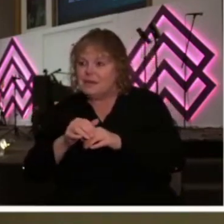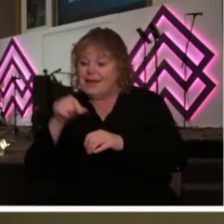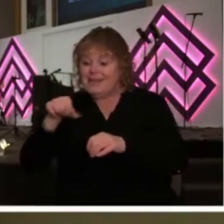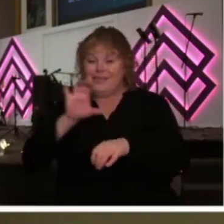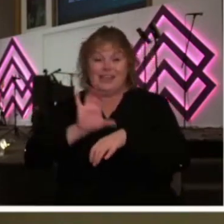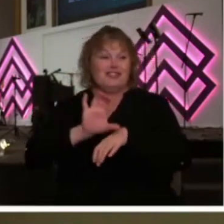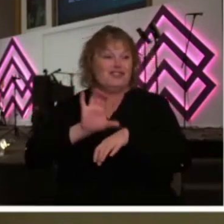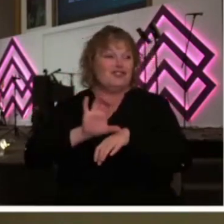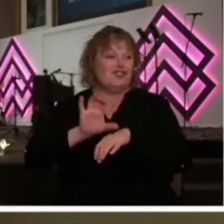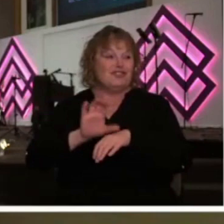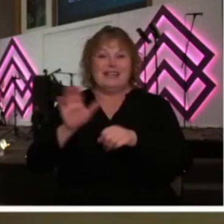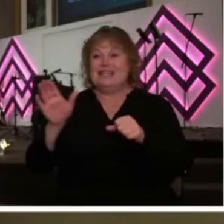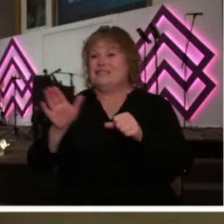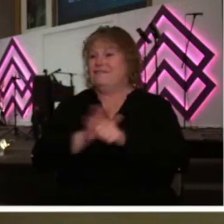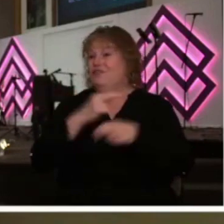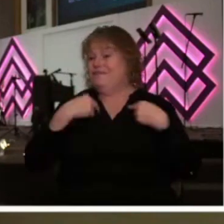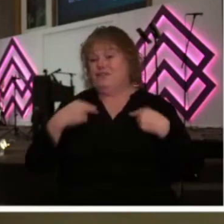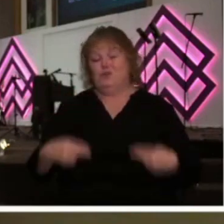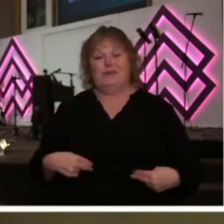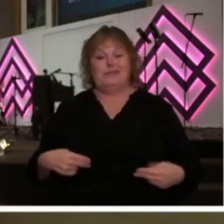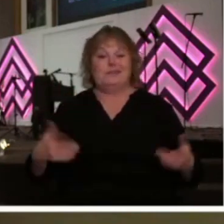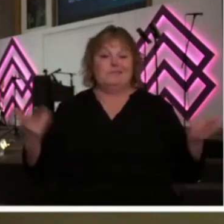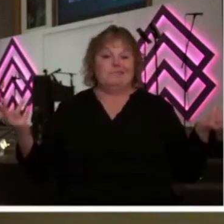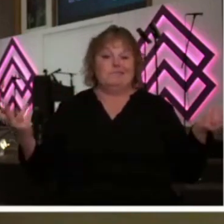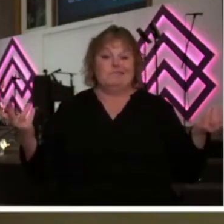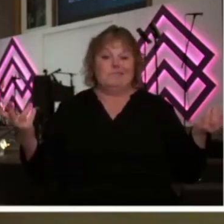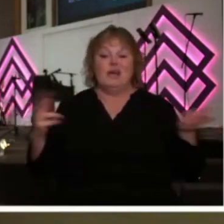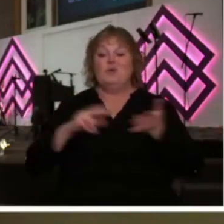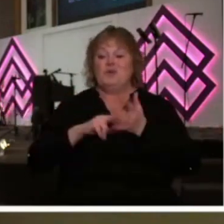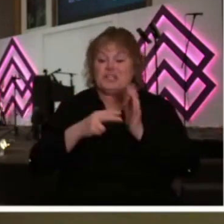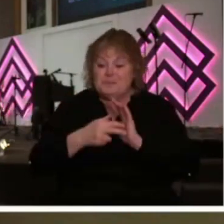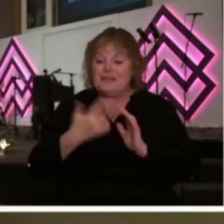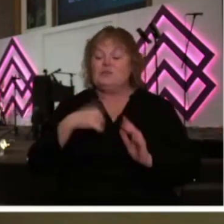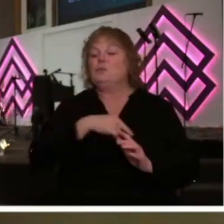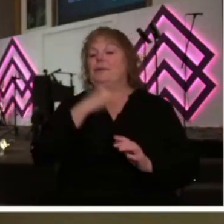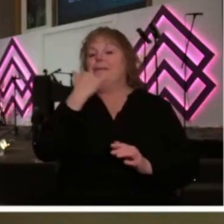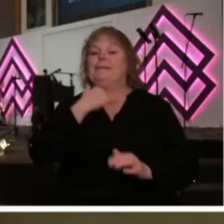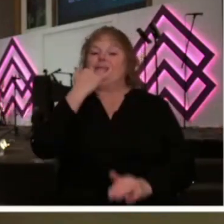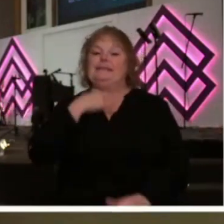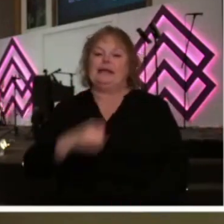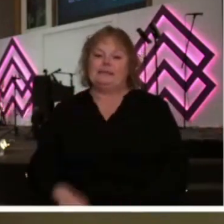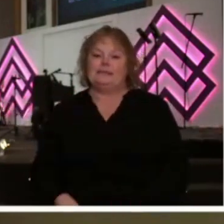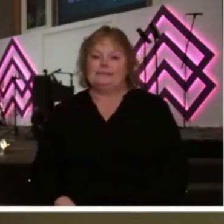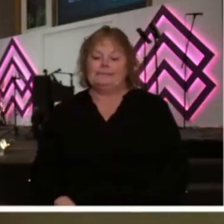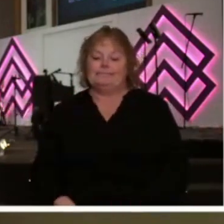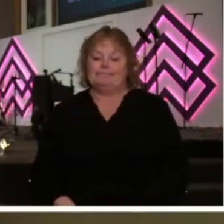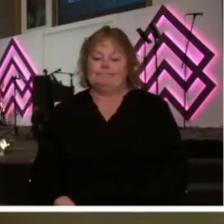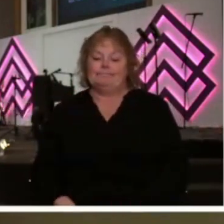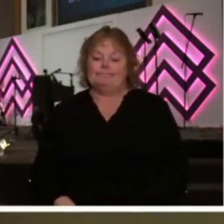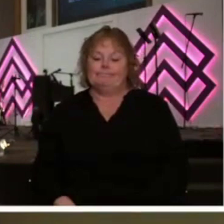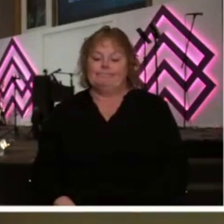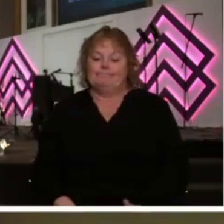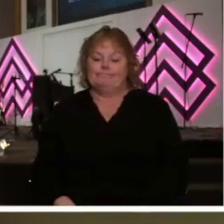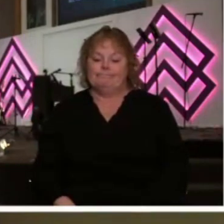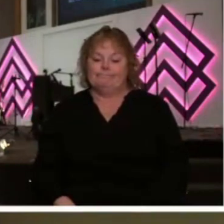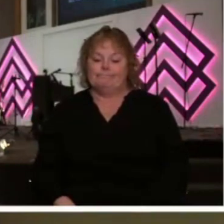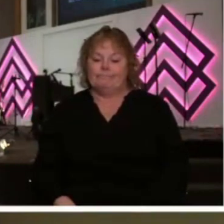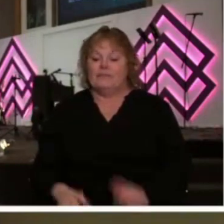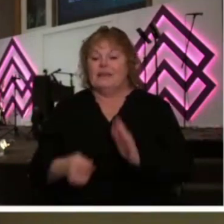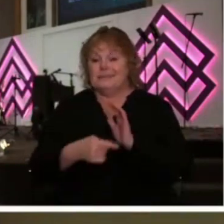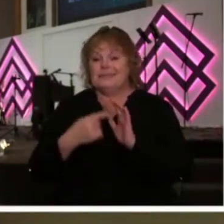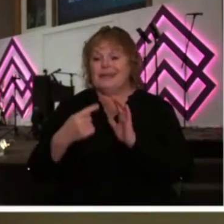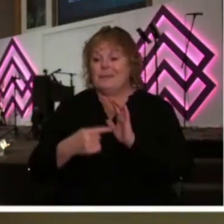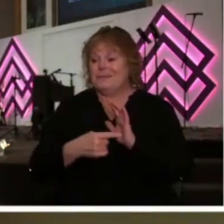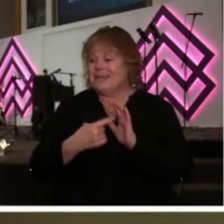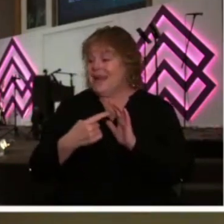filled with humanity. As a result of that, we have flaws. There will be times when from time to time